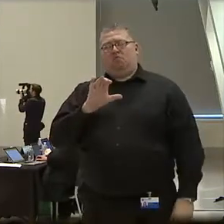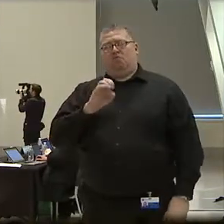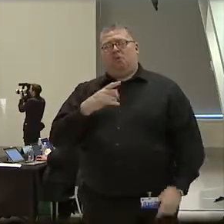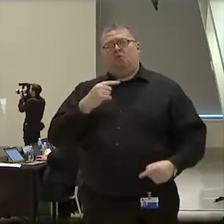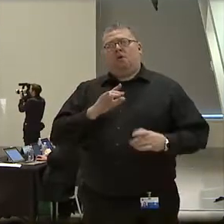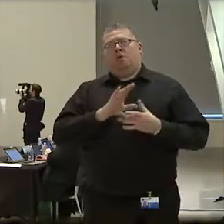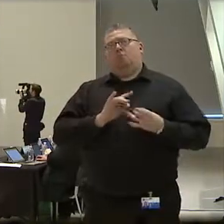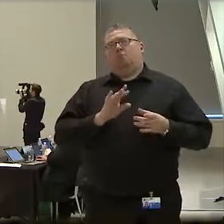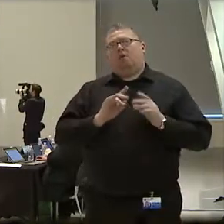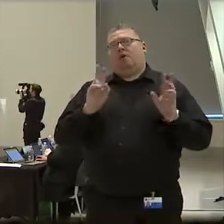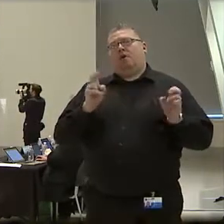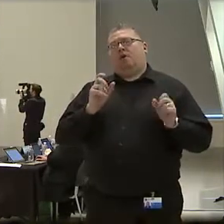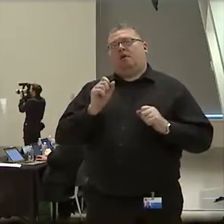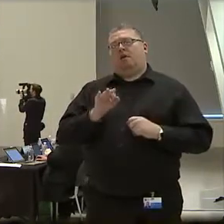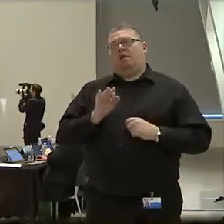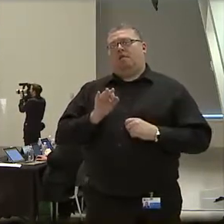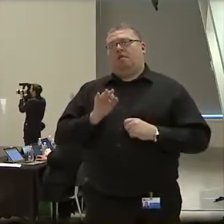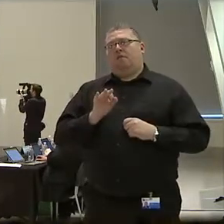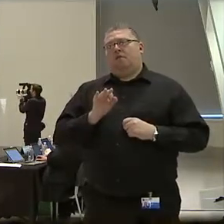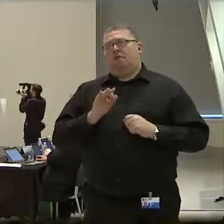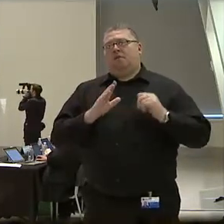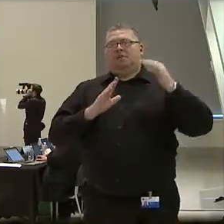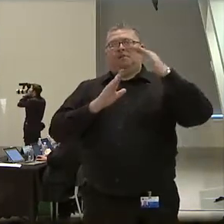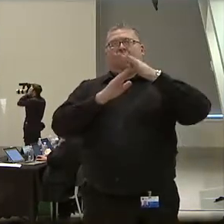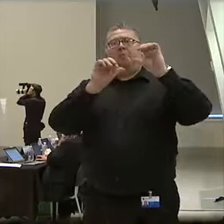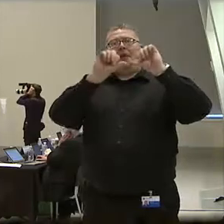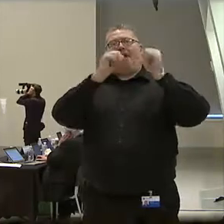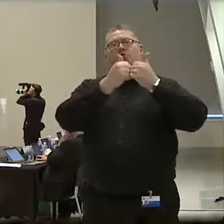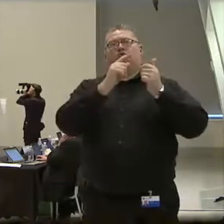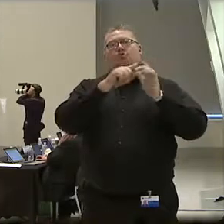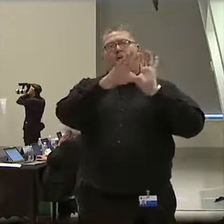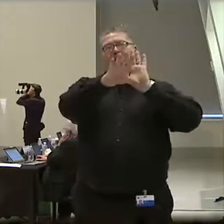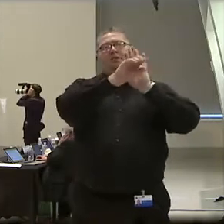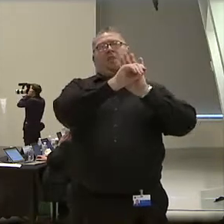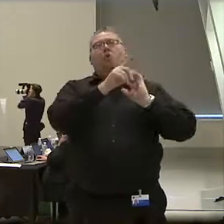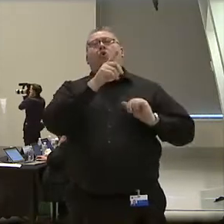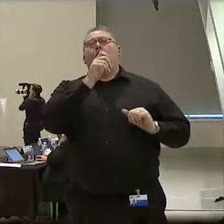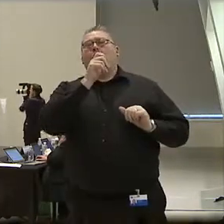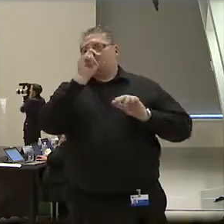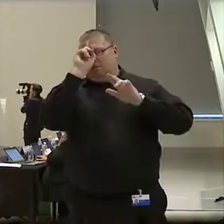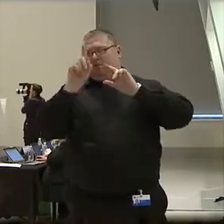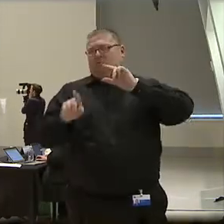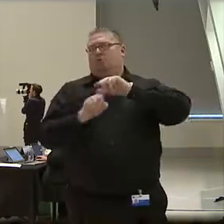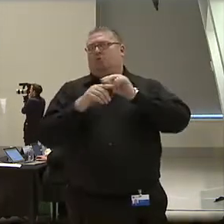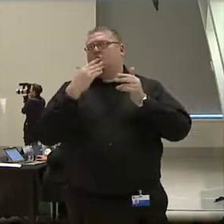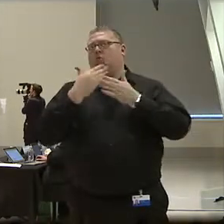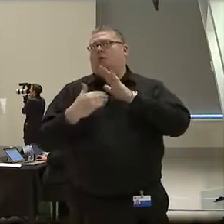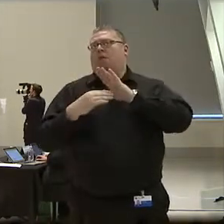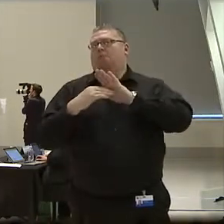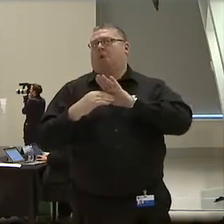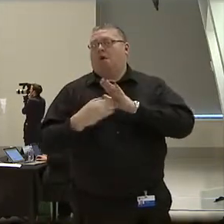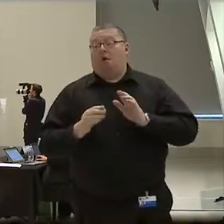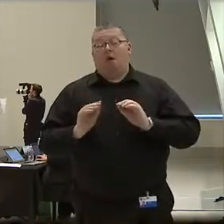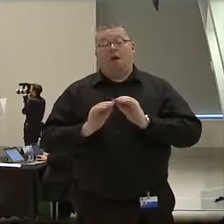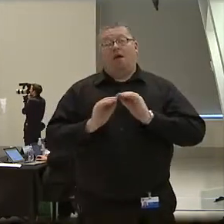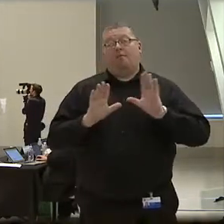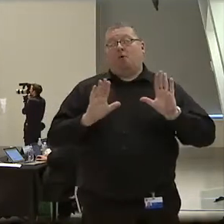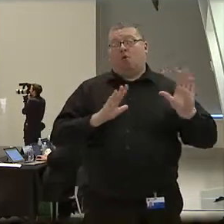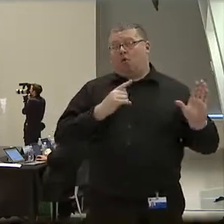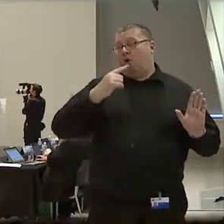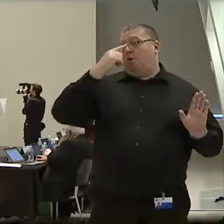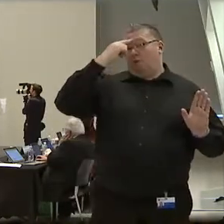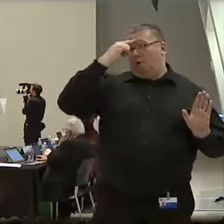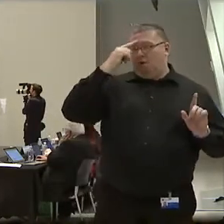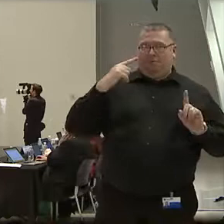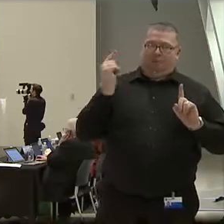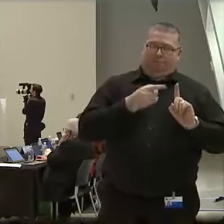the issue of the top agencies to emulate in the country. Who comes to mind? And obviously, her thoughts were